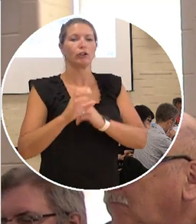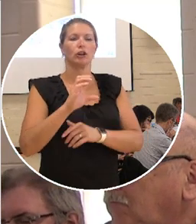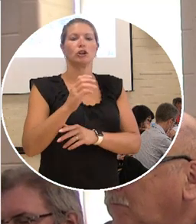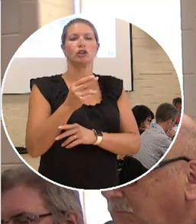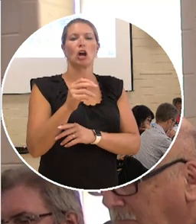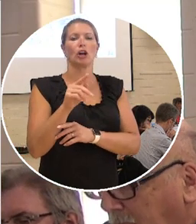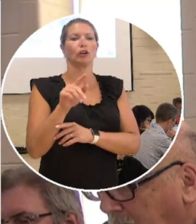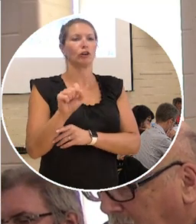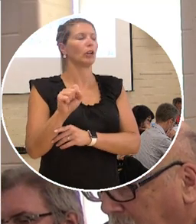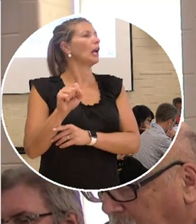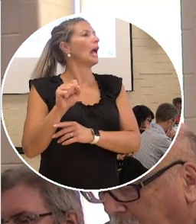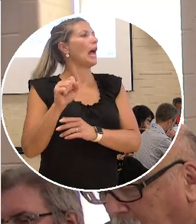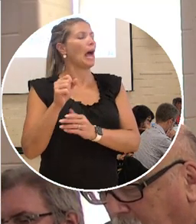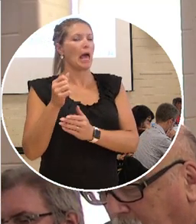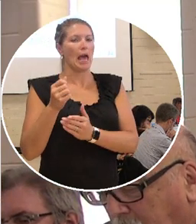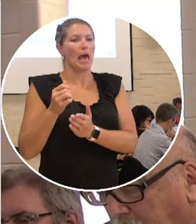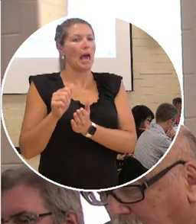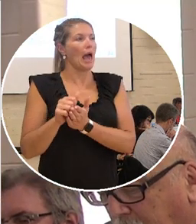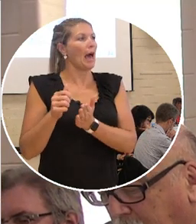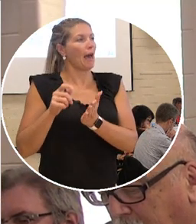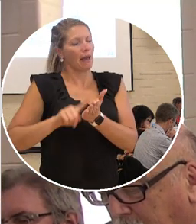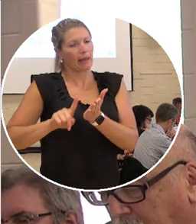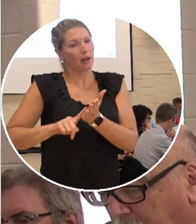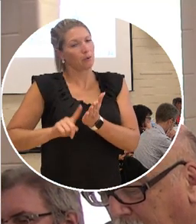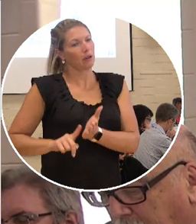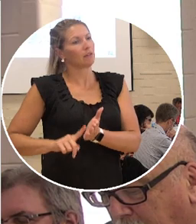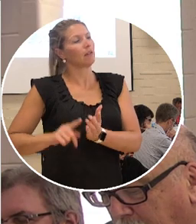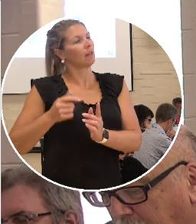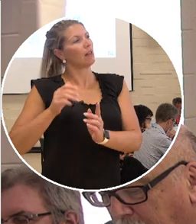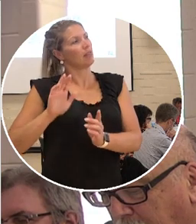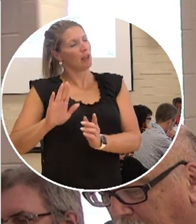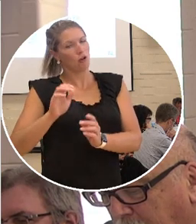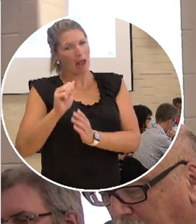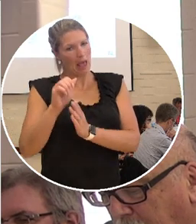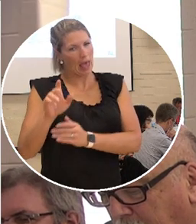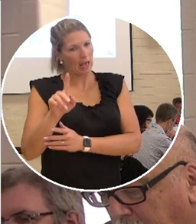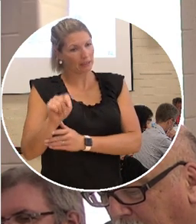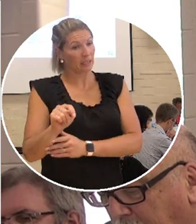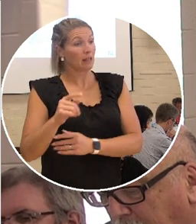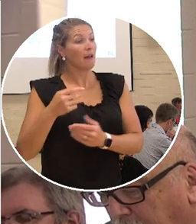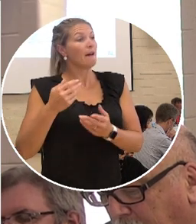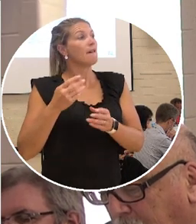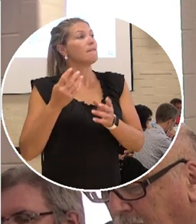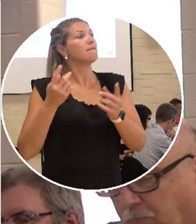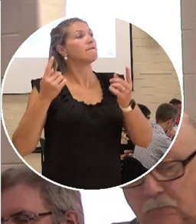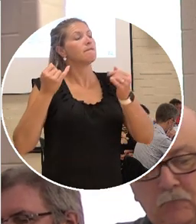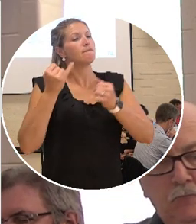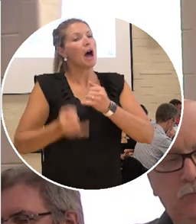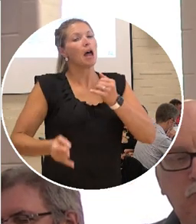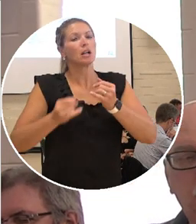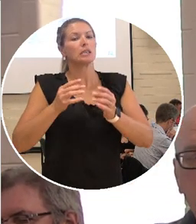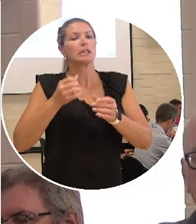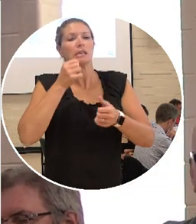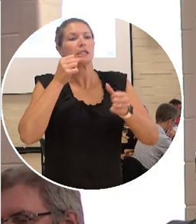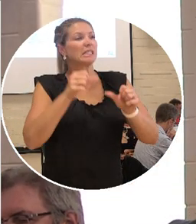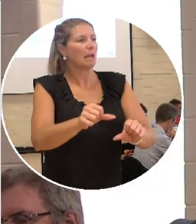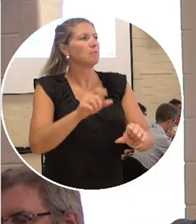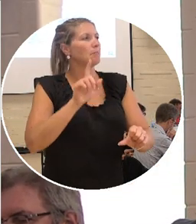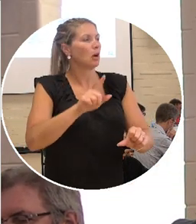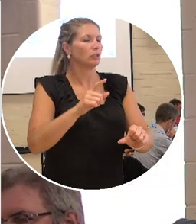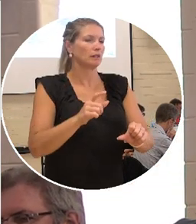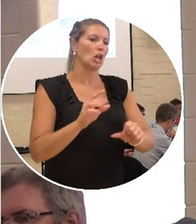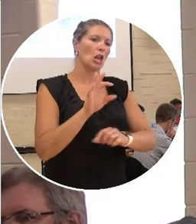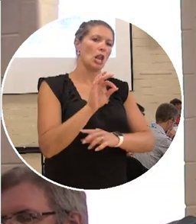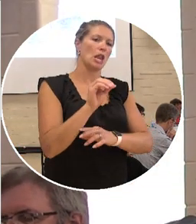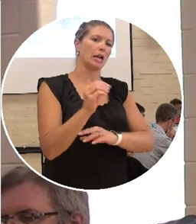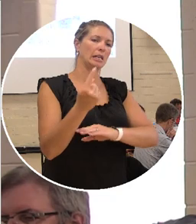Public Accountants Act. The school district attempts to provide audited financial statements within 90 days of its